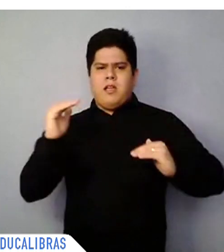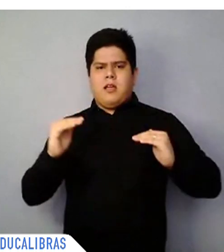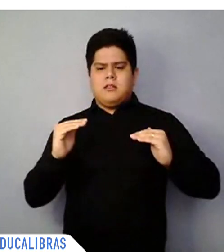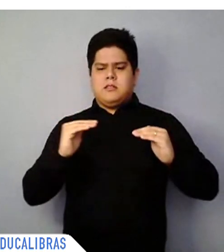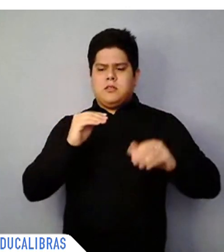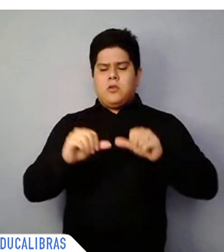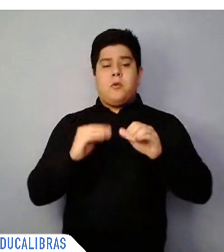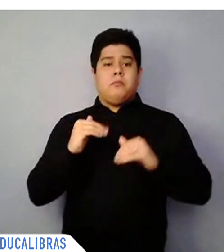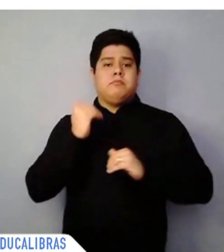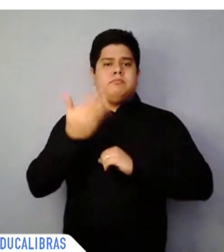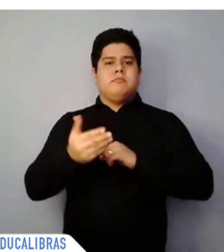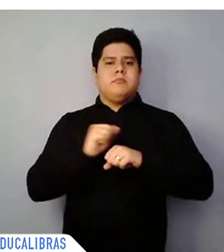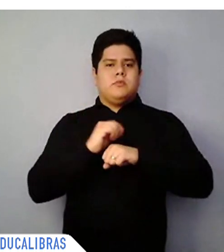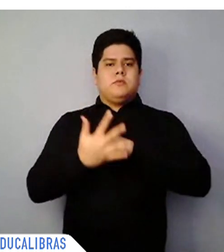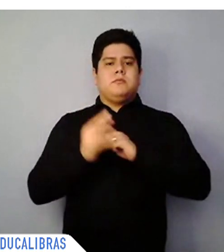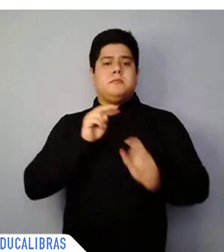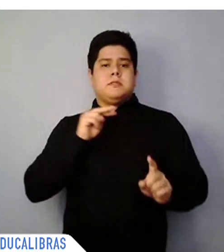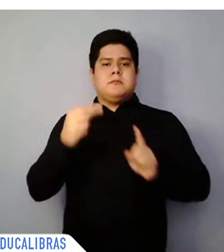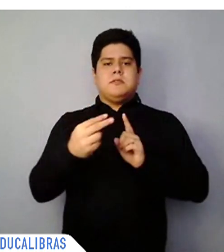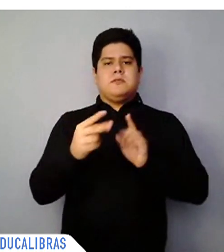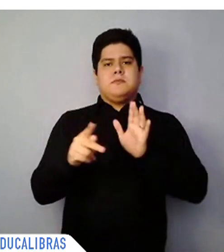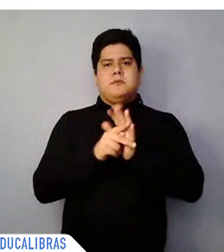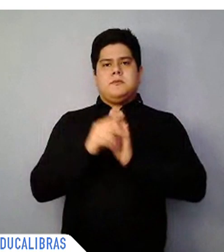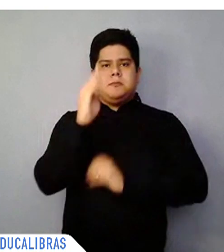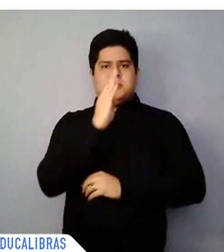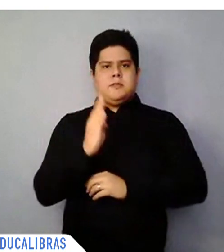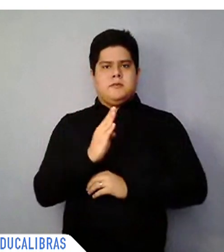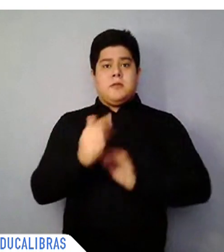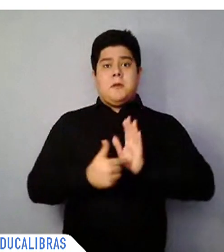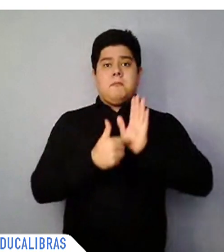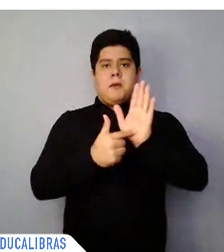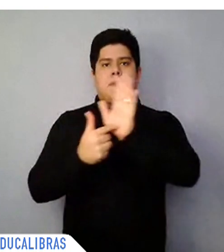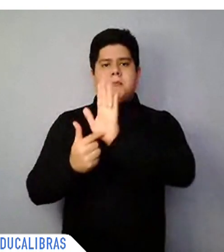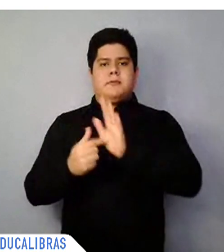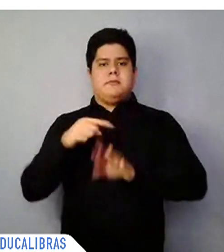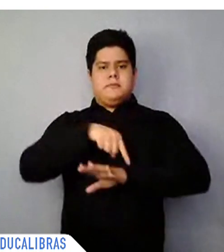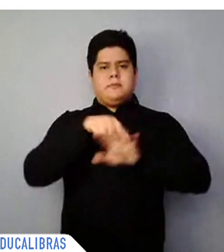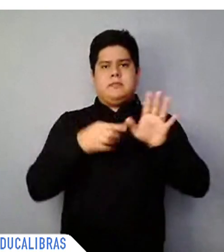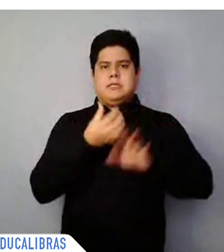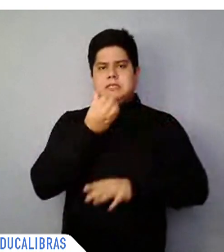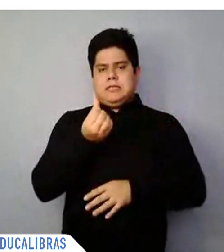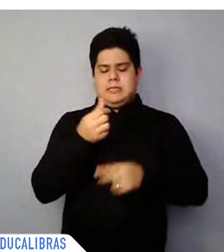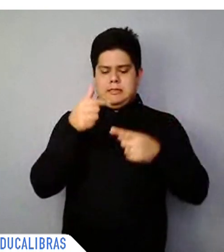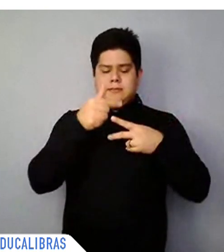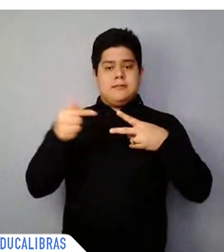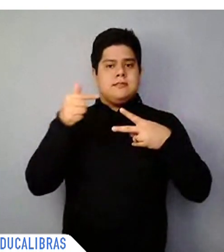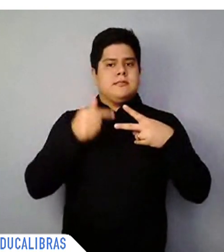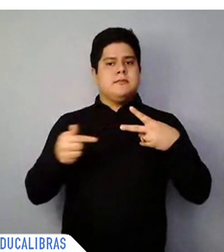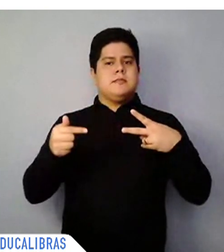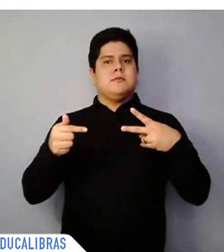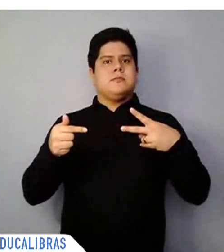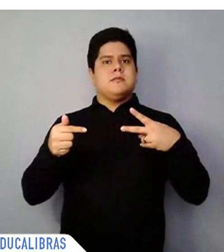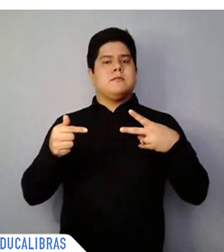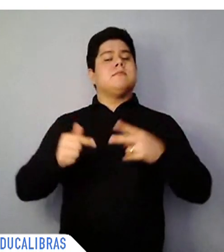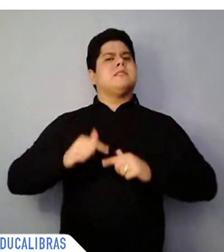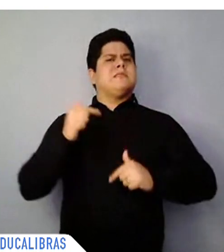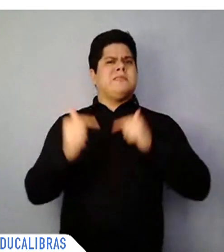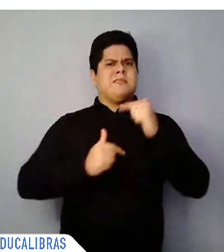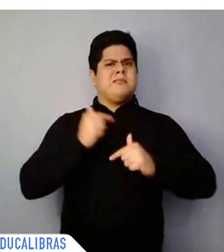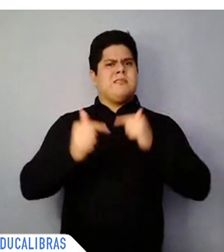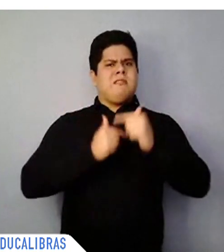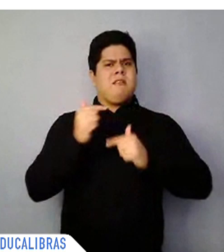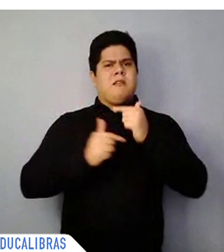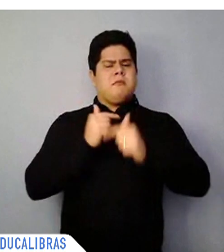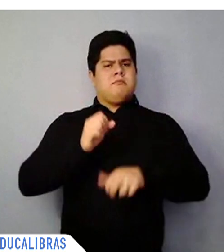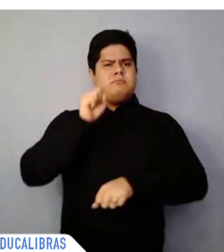Paris, and its central theme is inequalities and post-COVID reconstruction, perspectives for Brazil. There